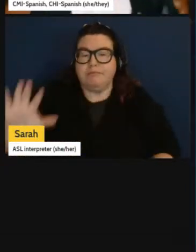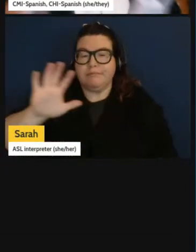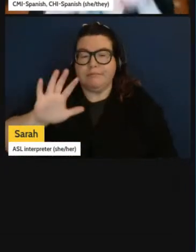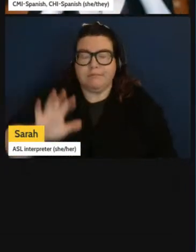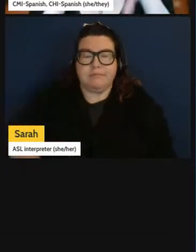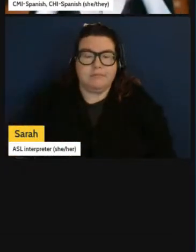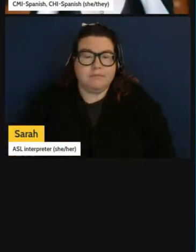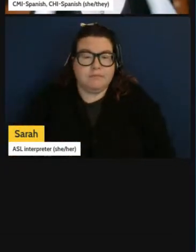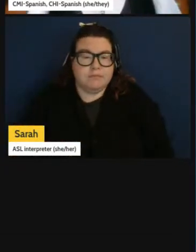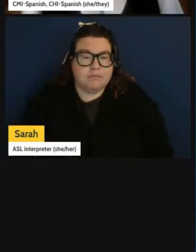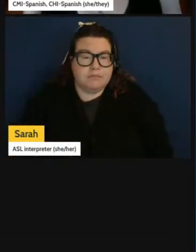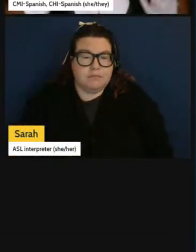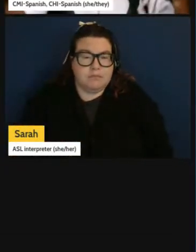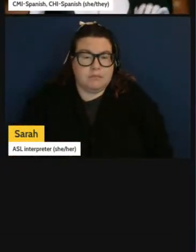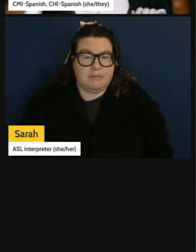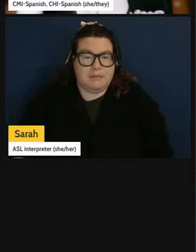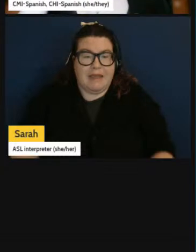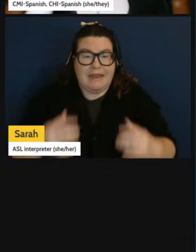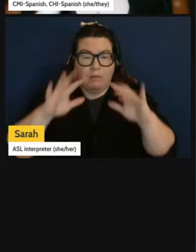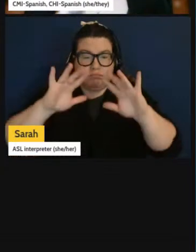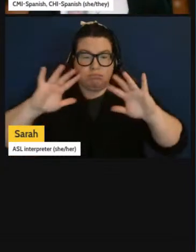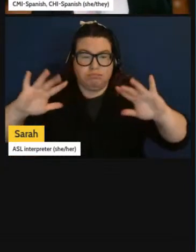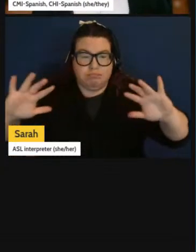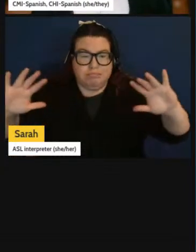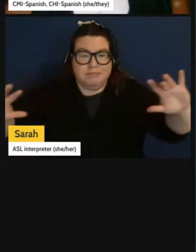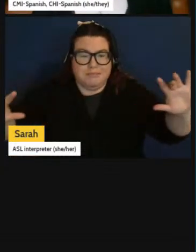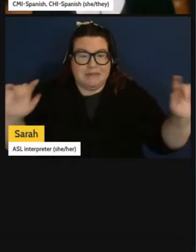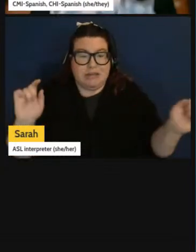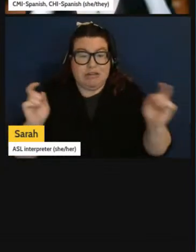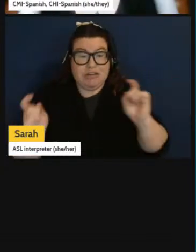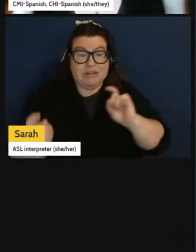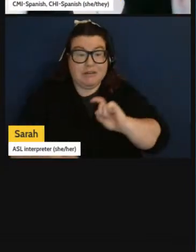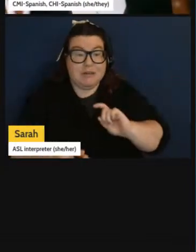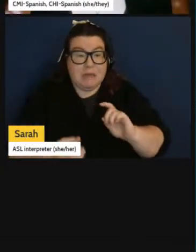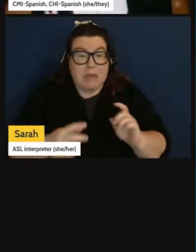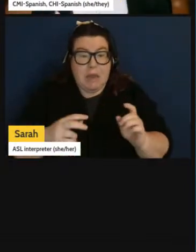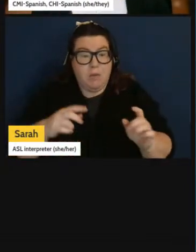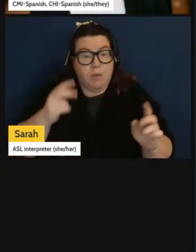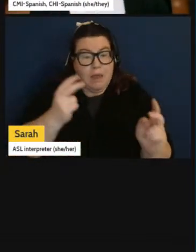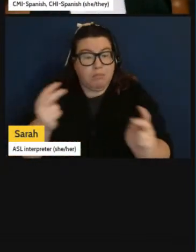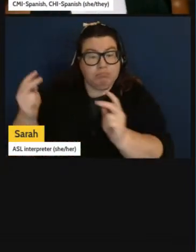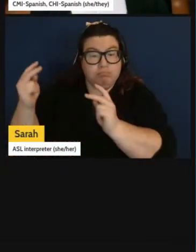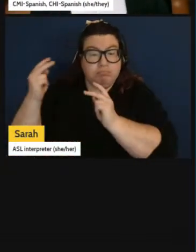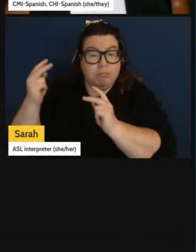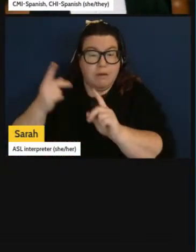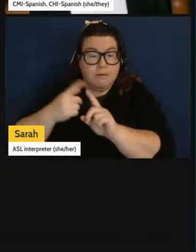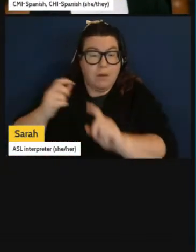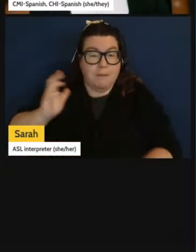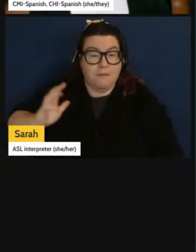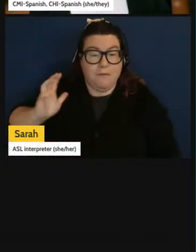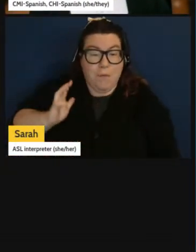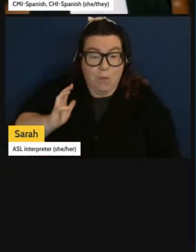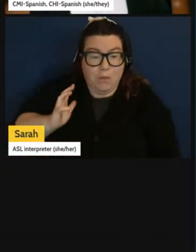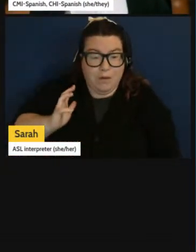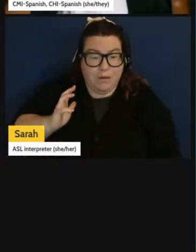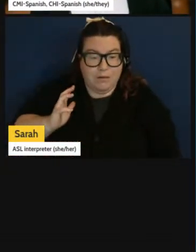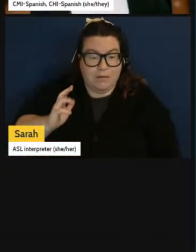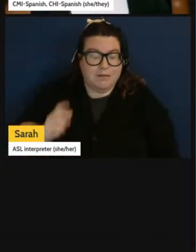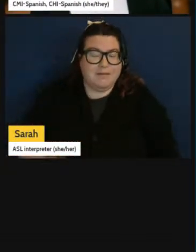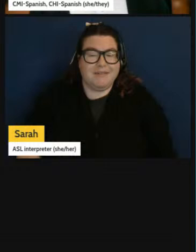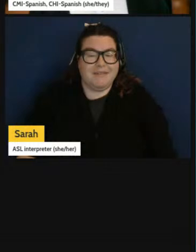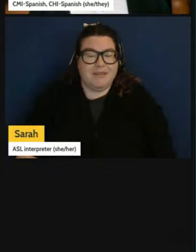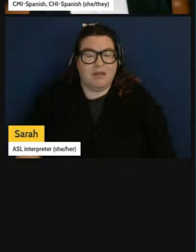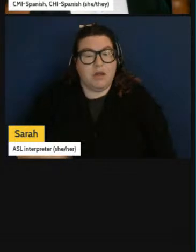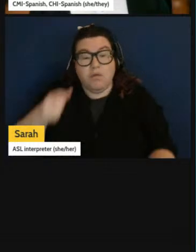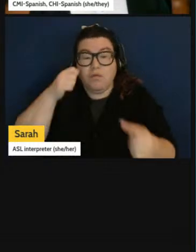Now, we have the little ripple here, so that's an indication that we're remembering something from before. So you remember